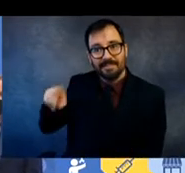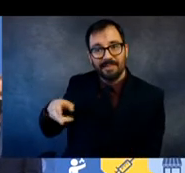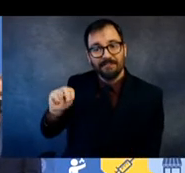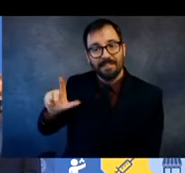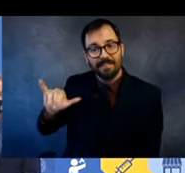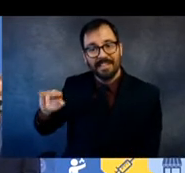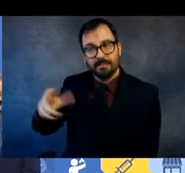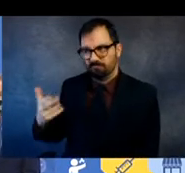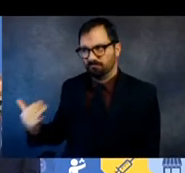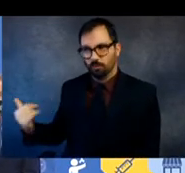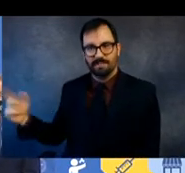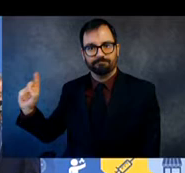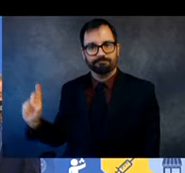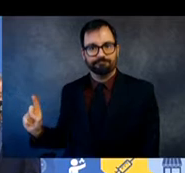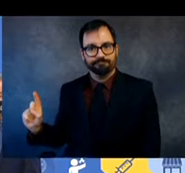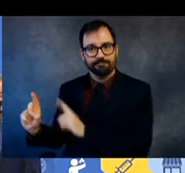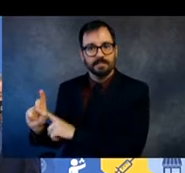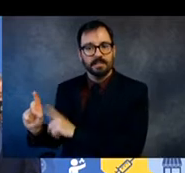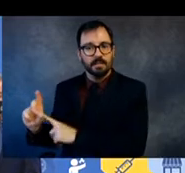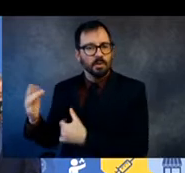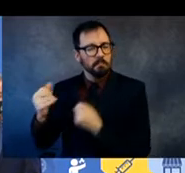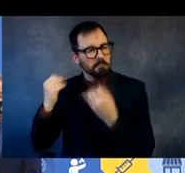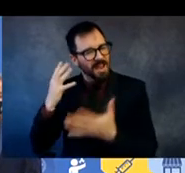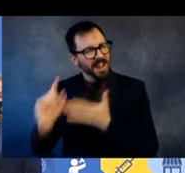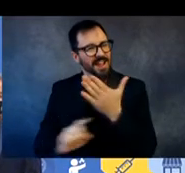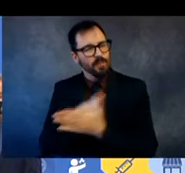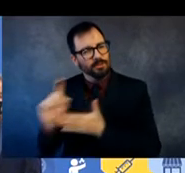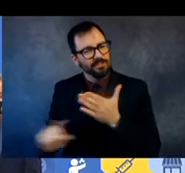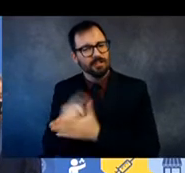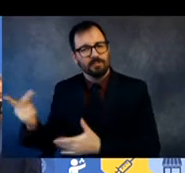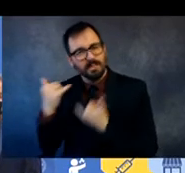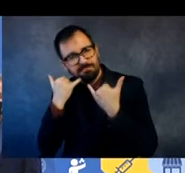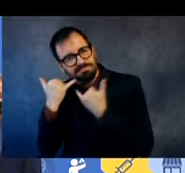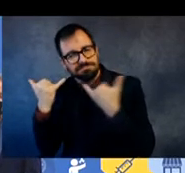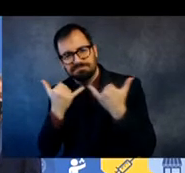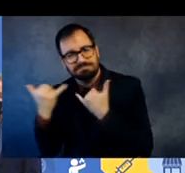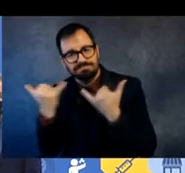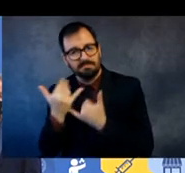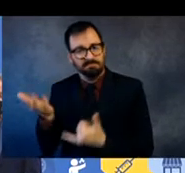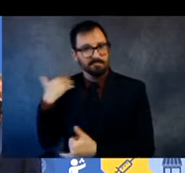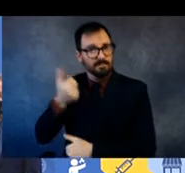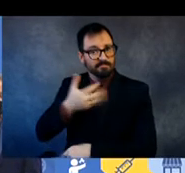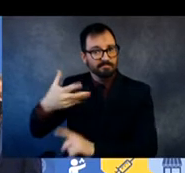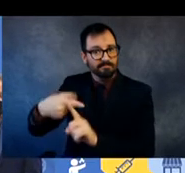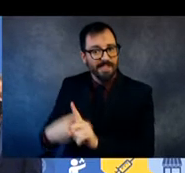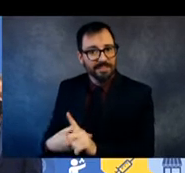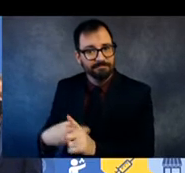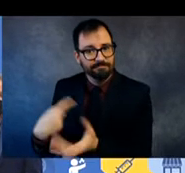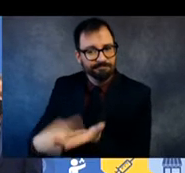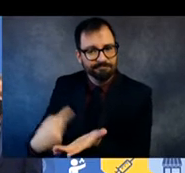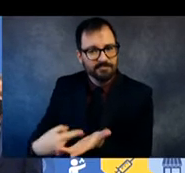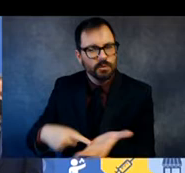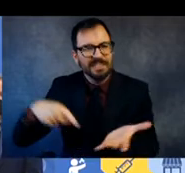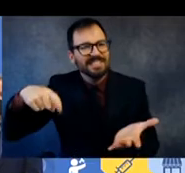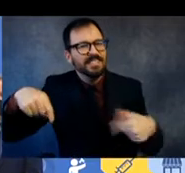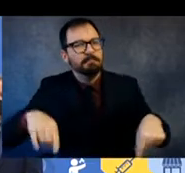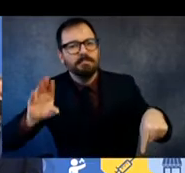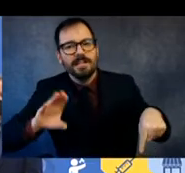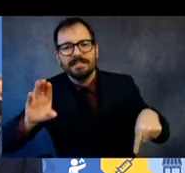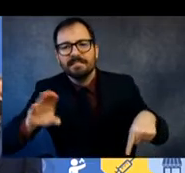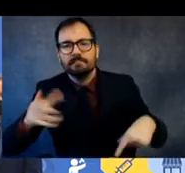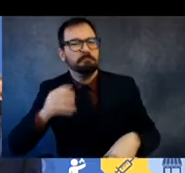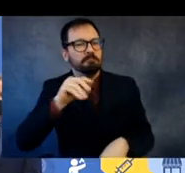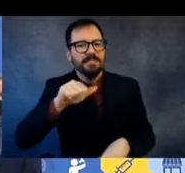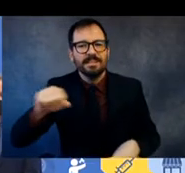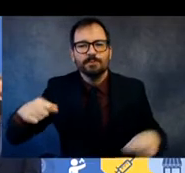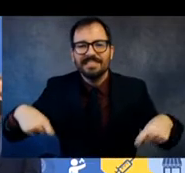spent many, many hours on the phone over the last couple of months talking about what's needed here in Boston, what's needed here in the Commonwealth of Massachusetts, and what's